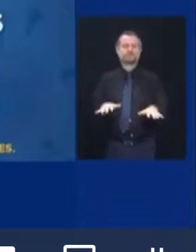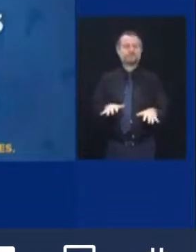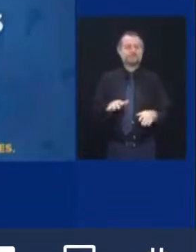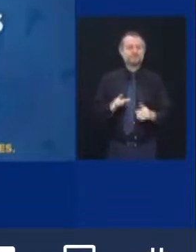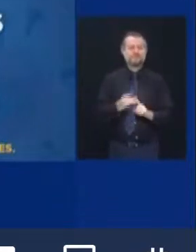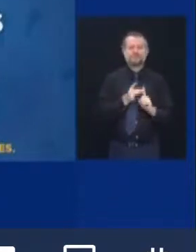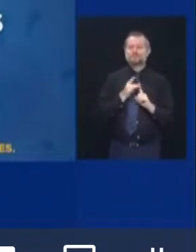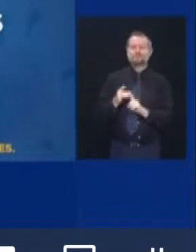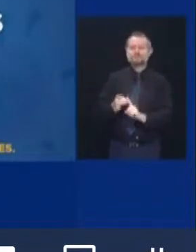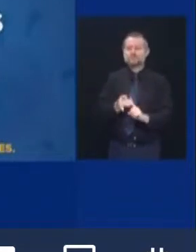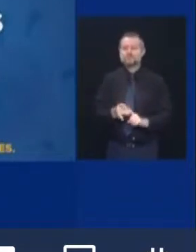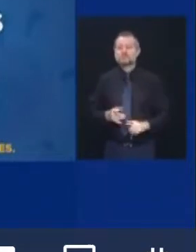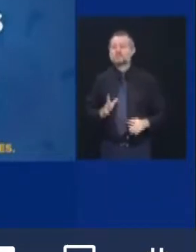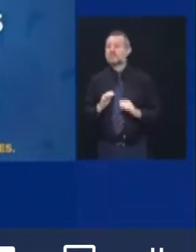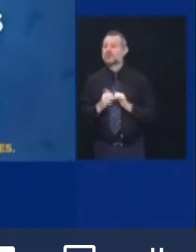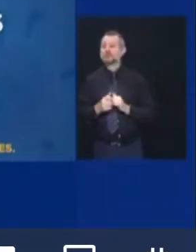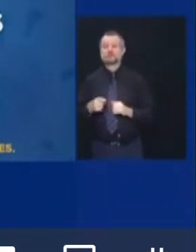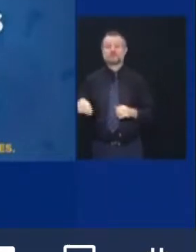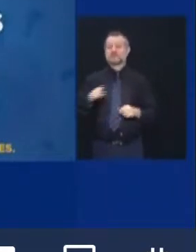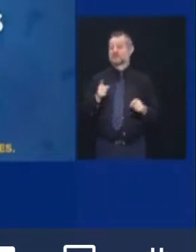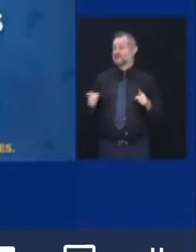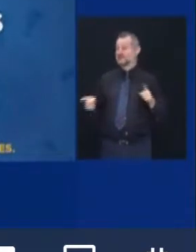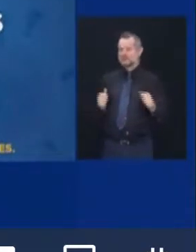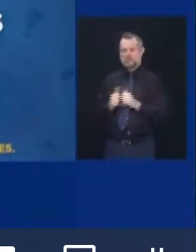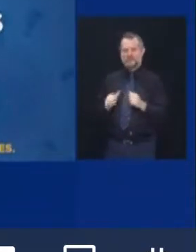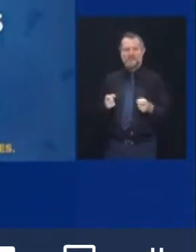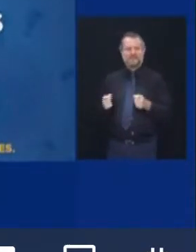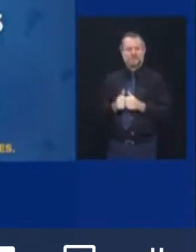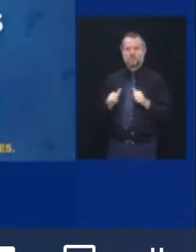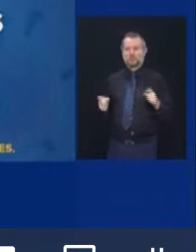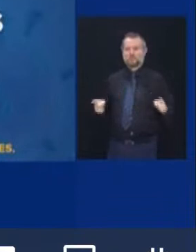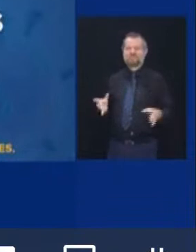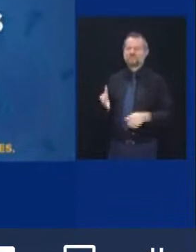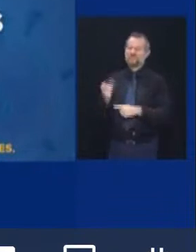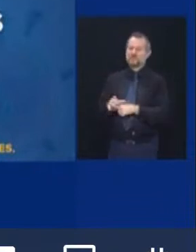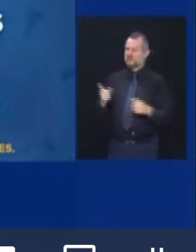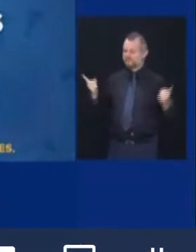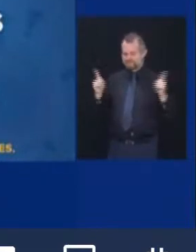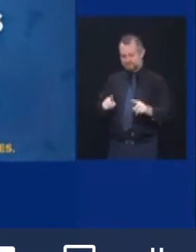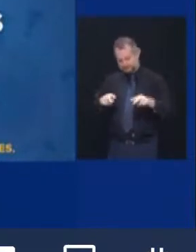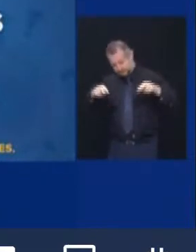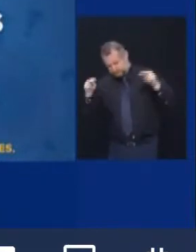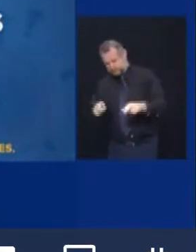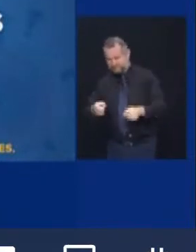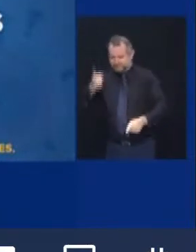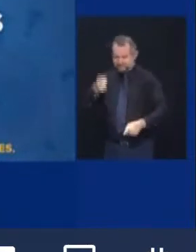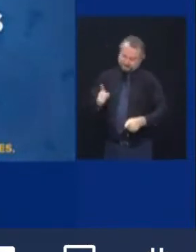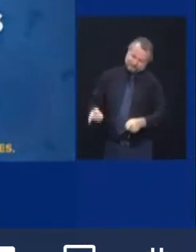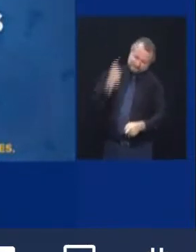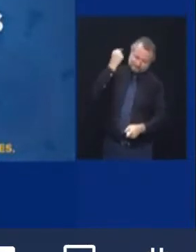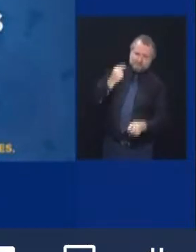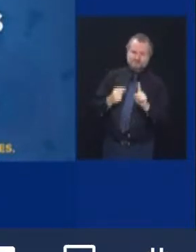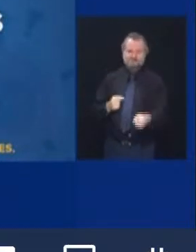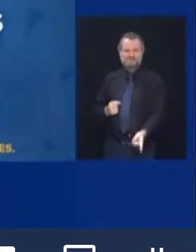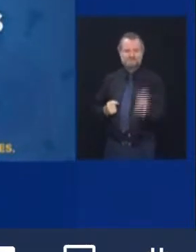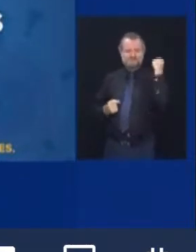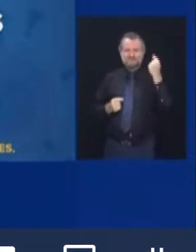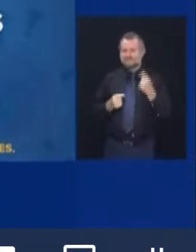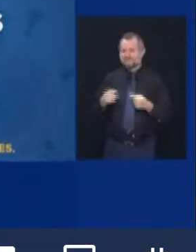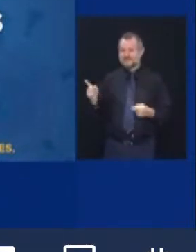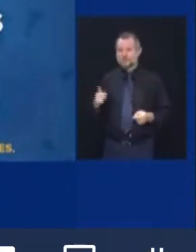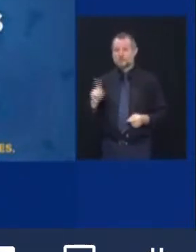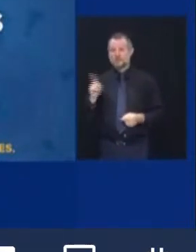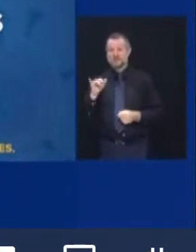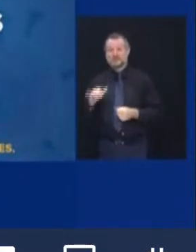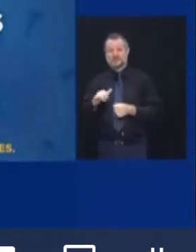The only answer to a lack of compliance is enforcement. So in these zones, yes,